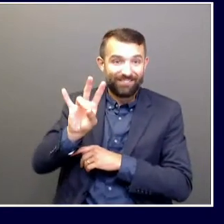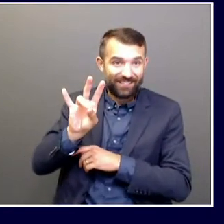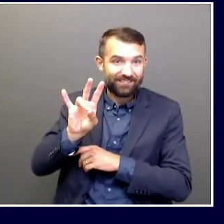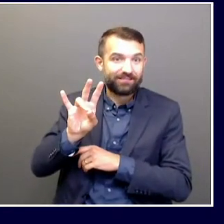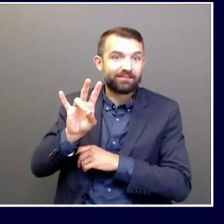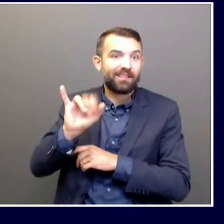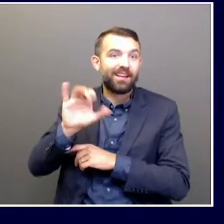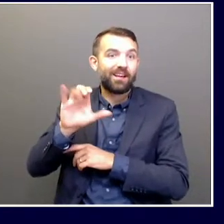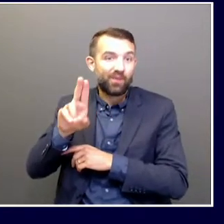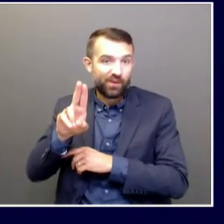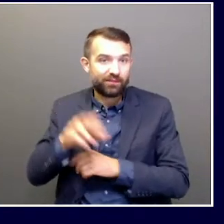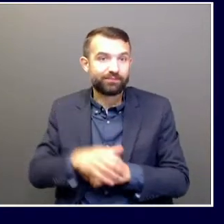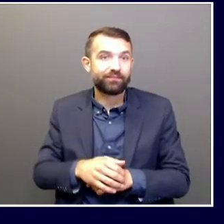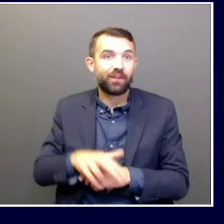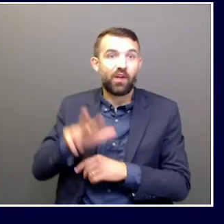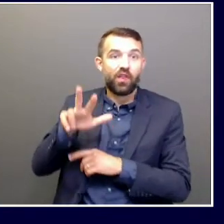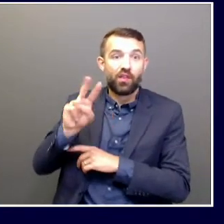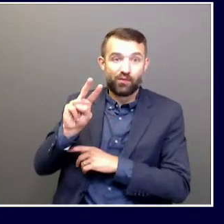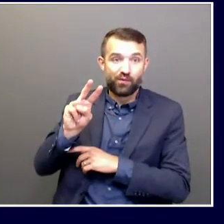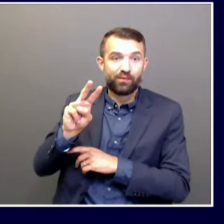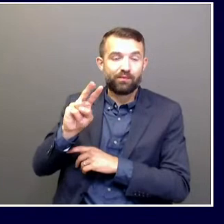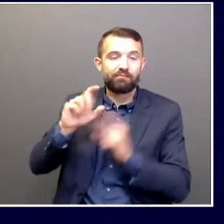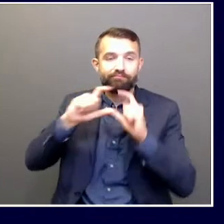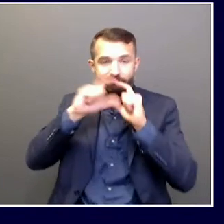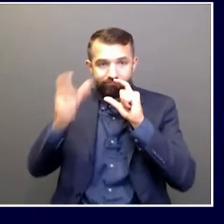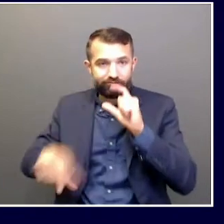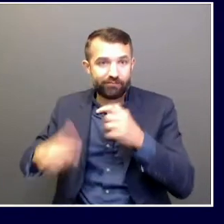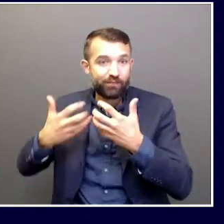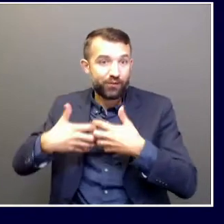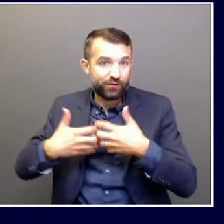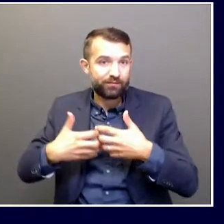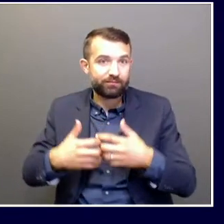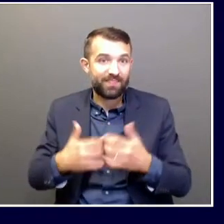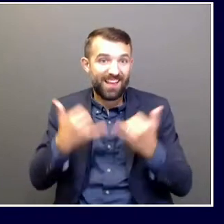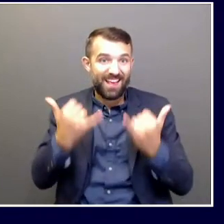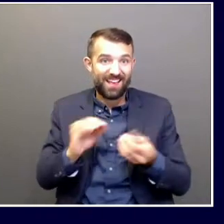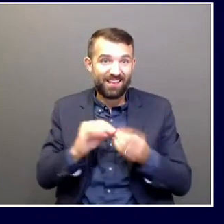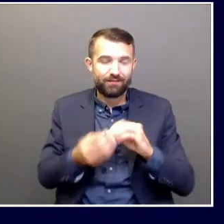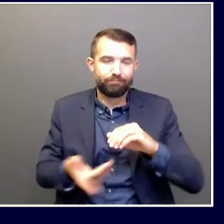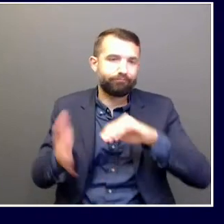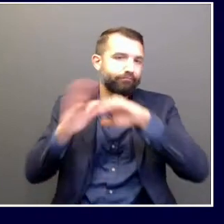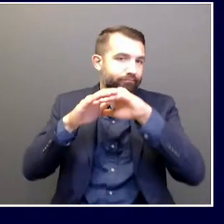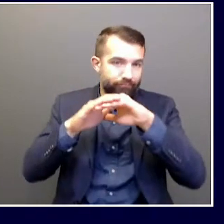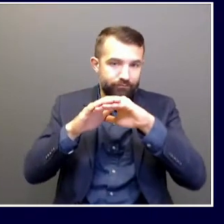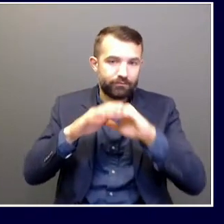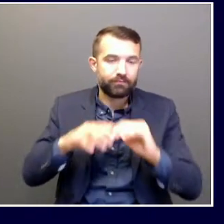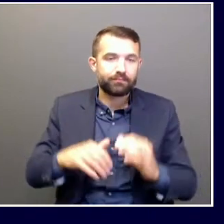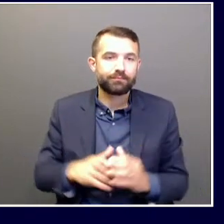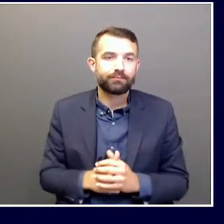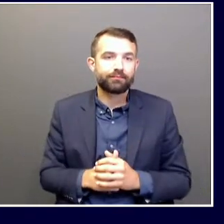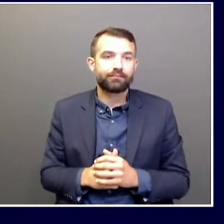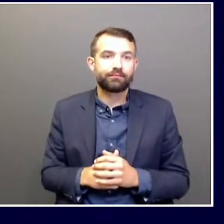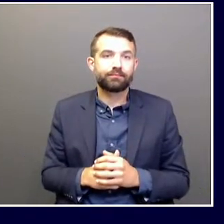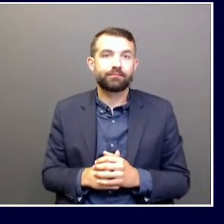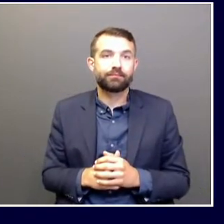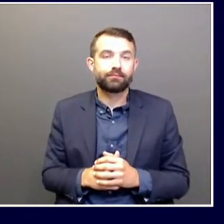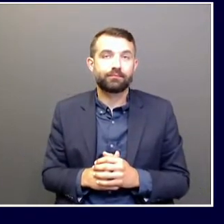on a ventilator. Statewide, of 342 ICU beds that